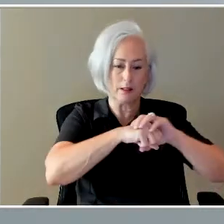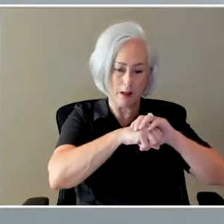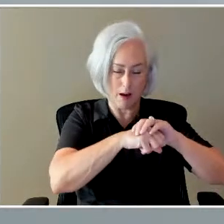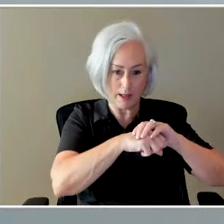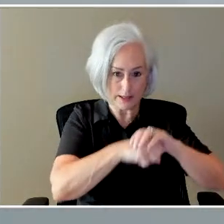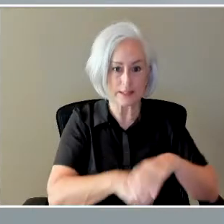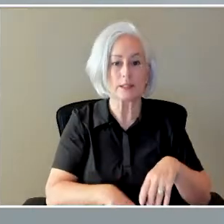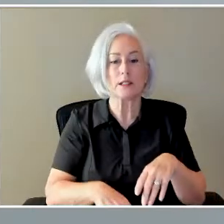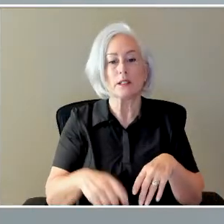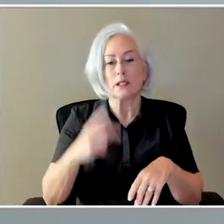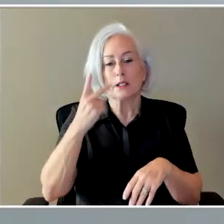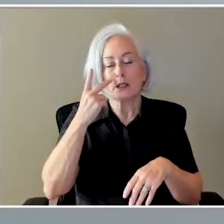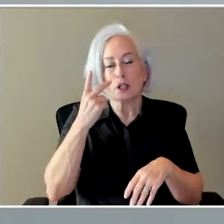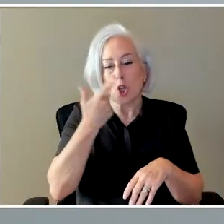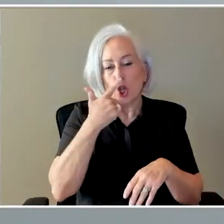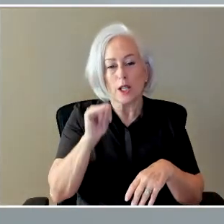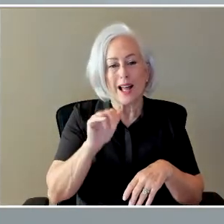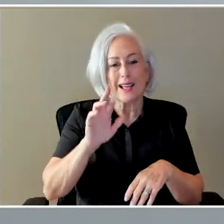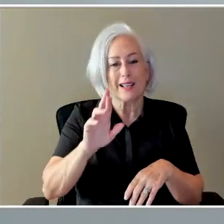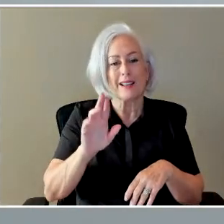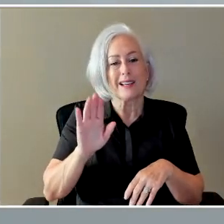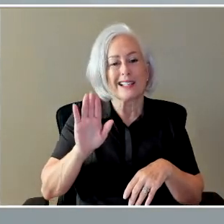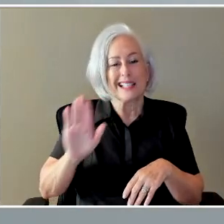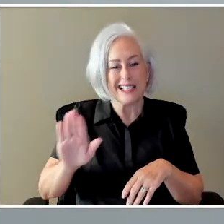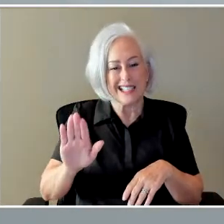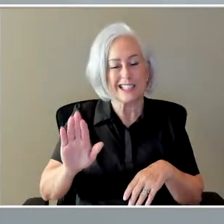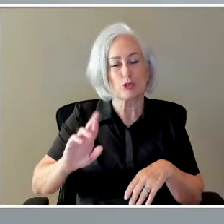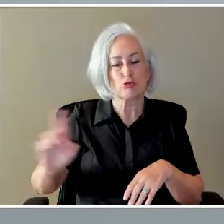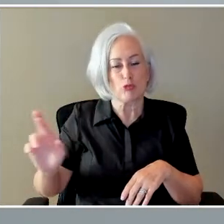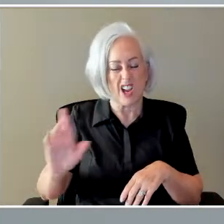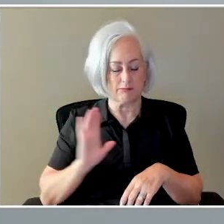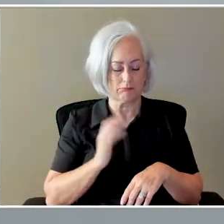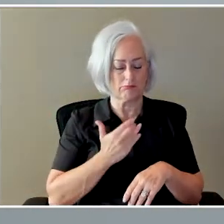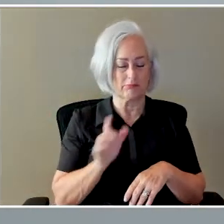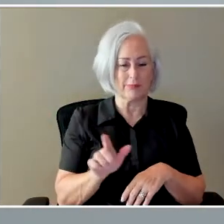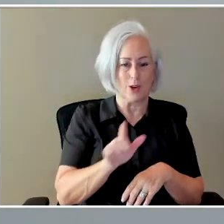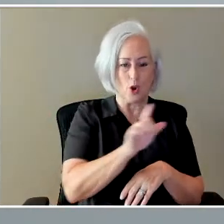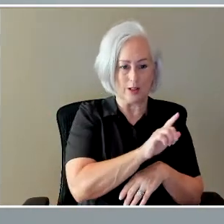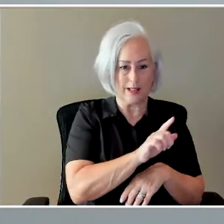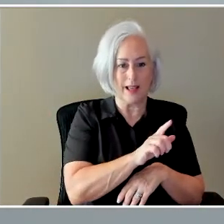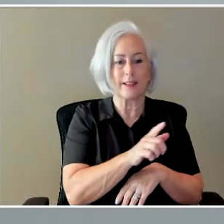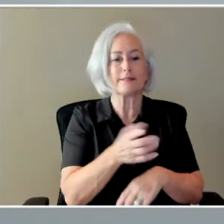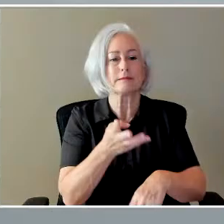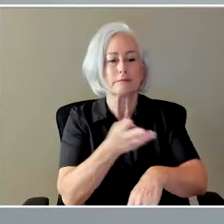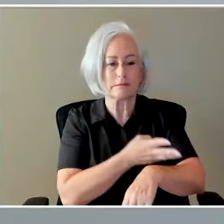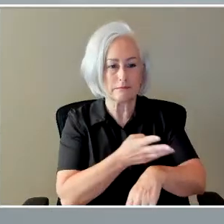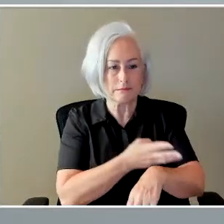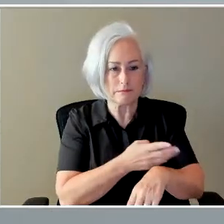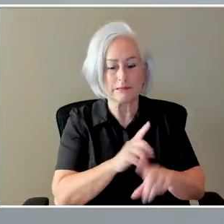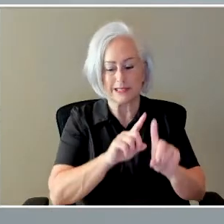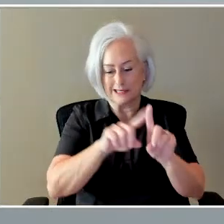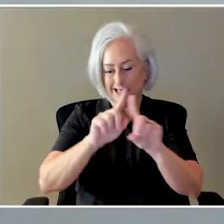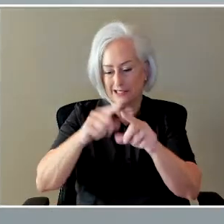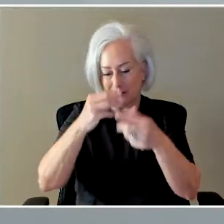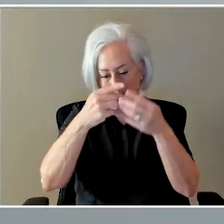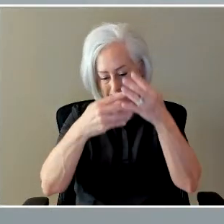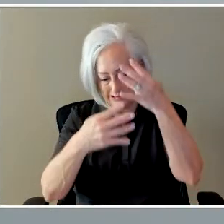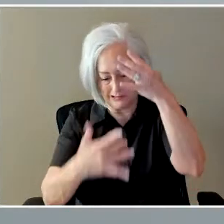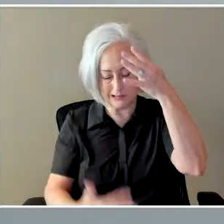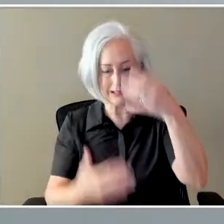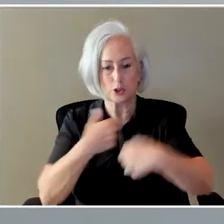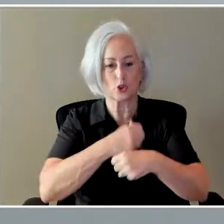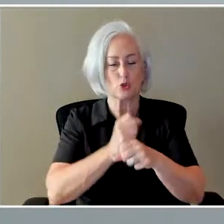R, or his right R left. So he's got a lot going on just in that room just to take care of him and make sure he's doing okay. And then he